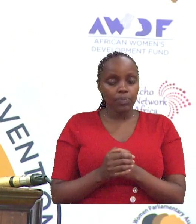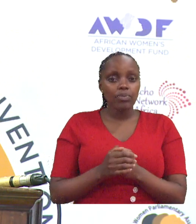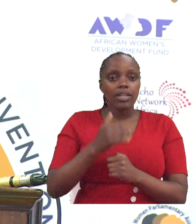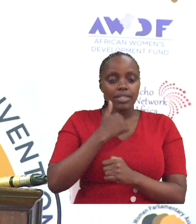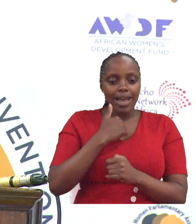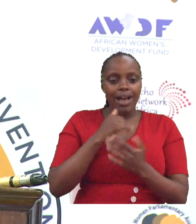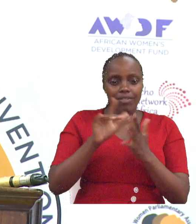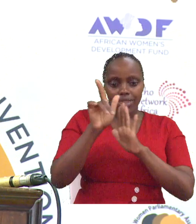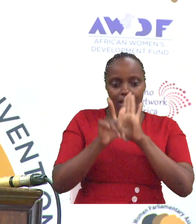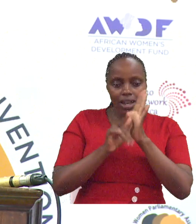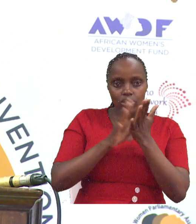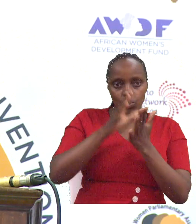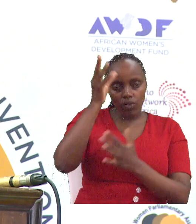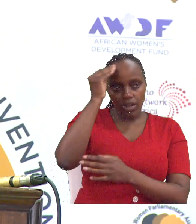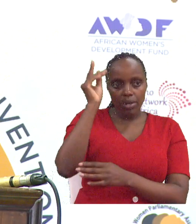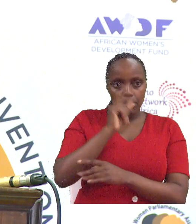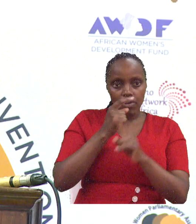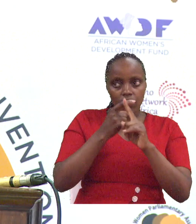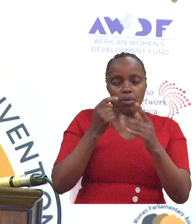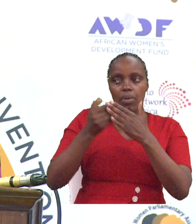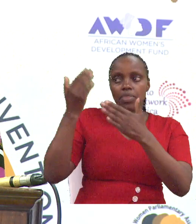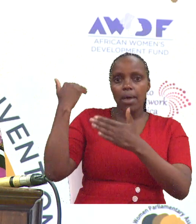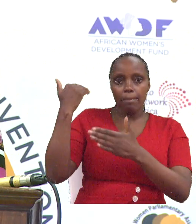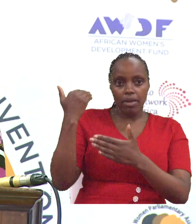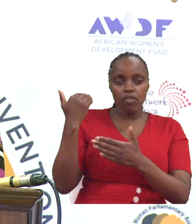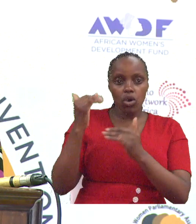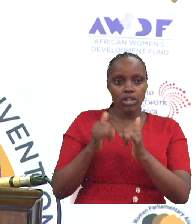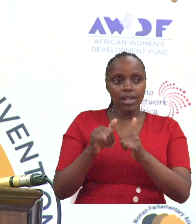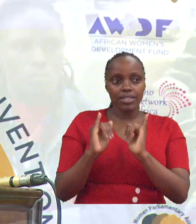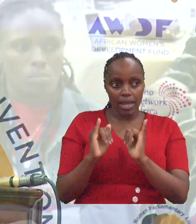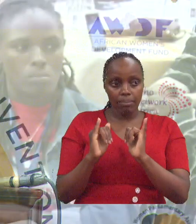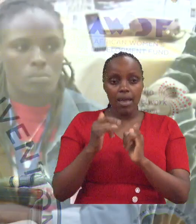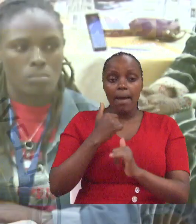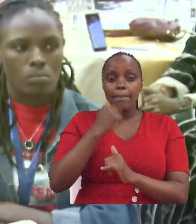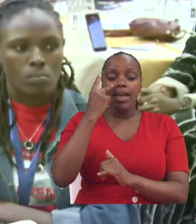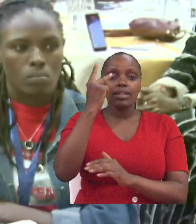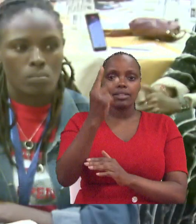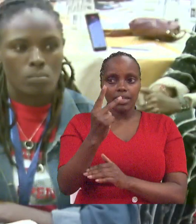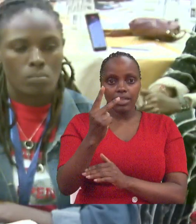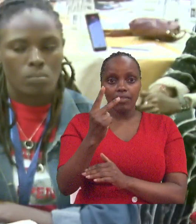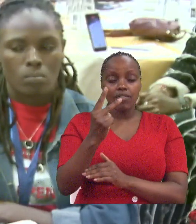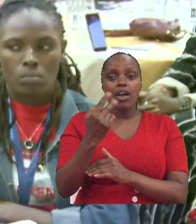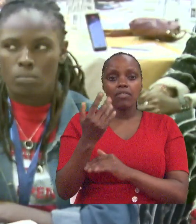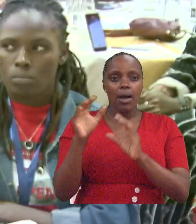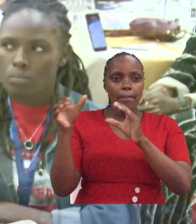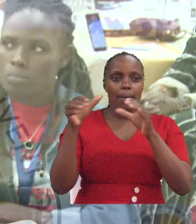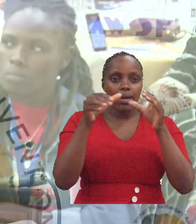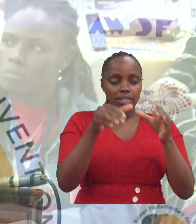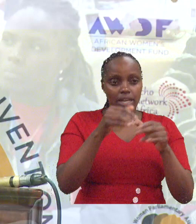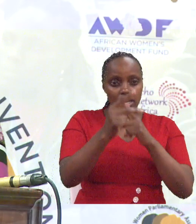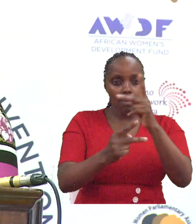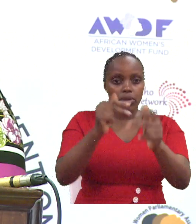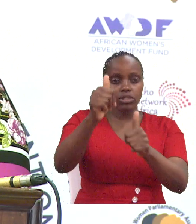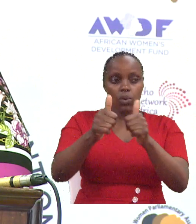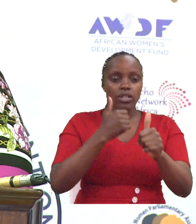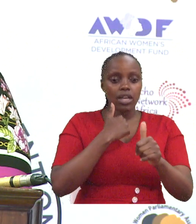the lessons learned from the previous attempts, I envision a bipartisan process that